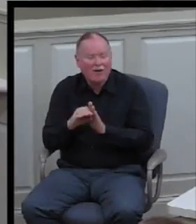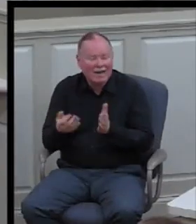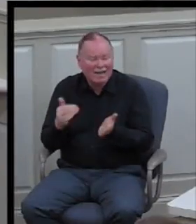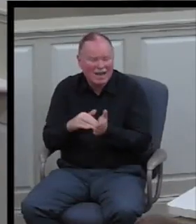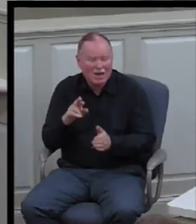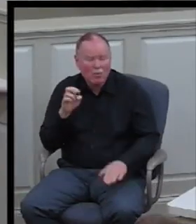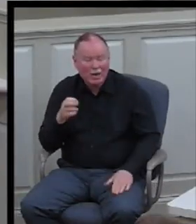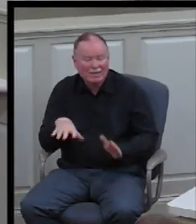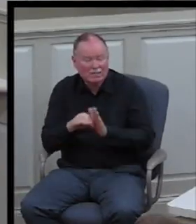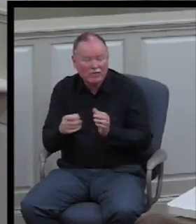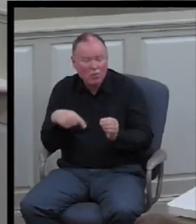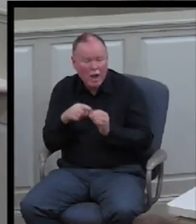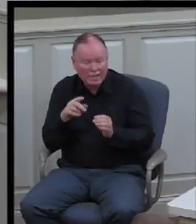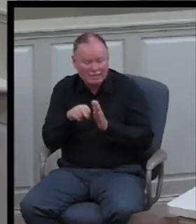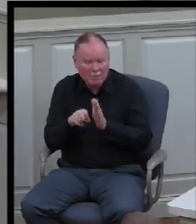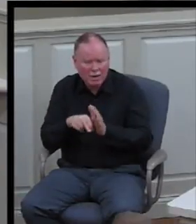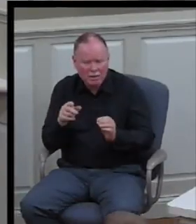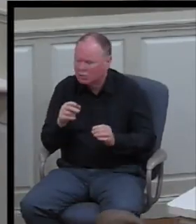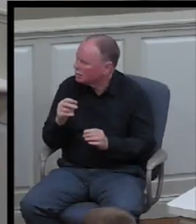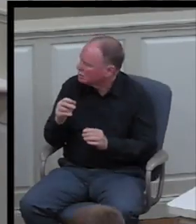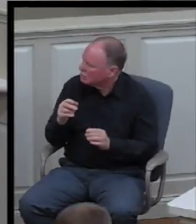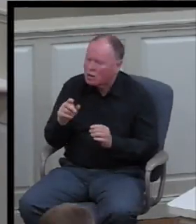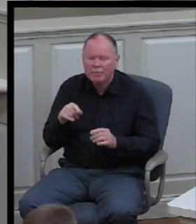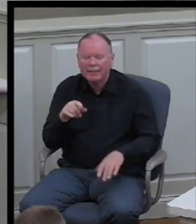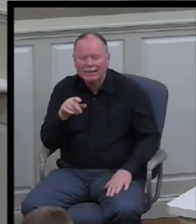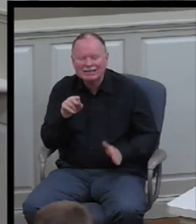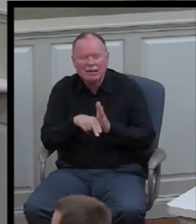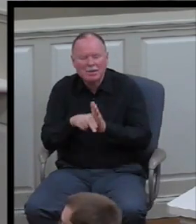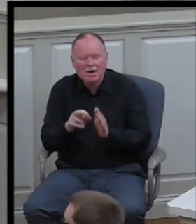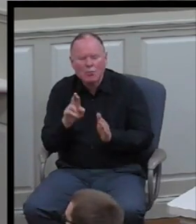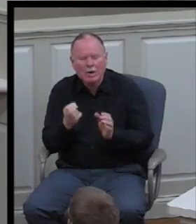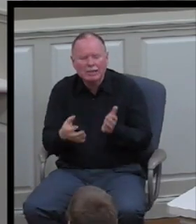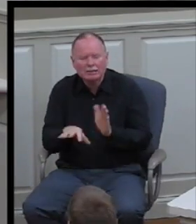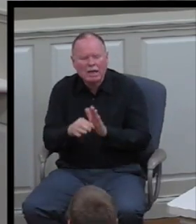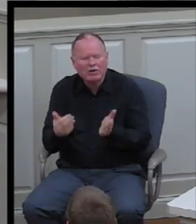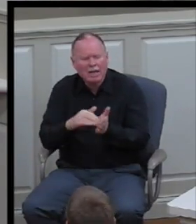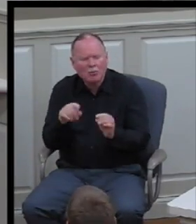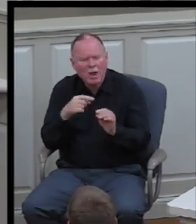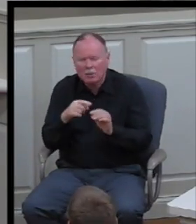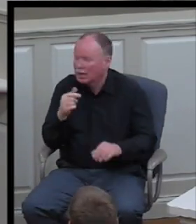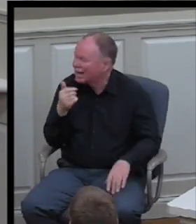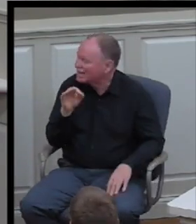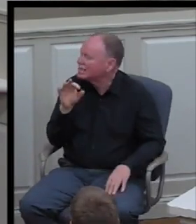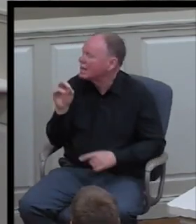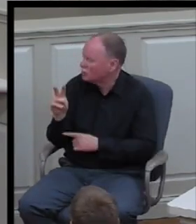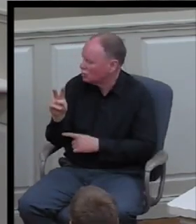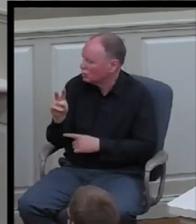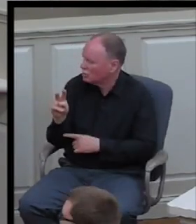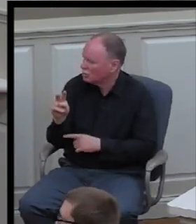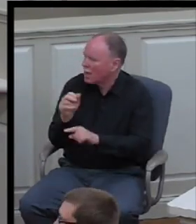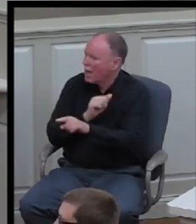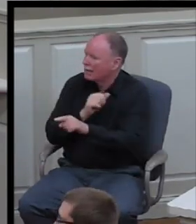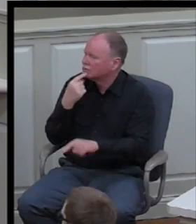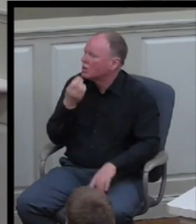pardon? When was this cemetery somewhat rediscovered? I think 92. 92. Yeah. And there've been